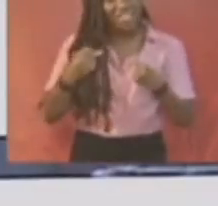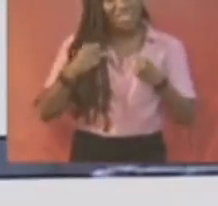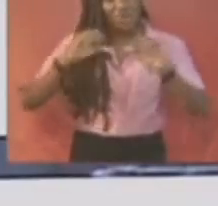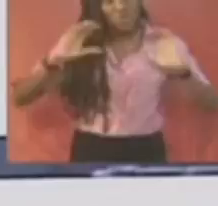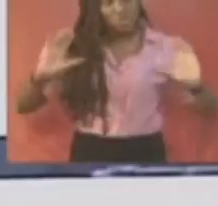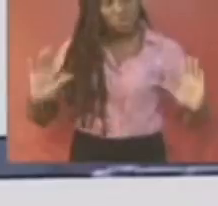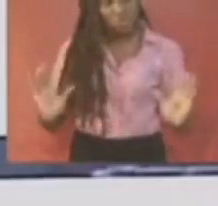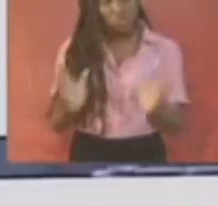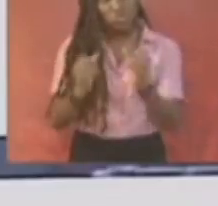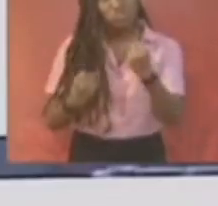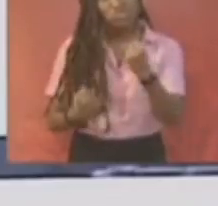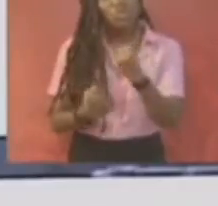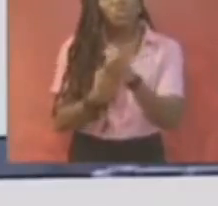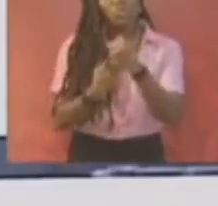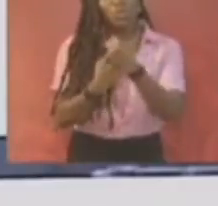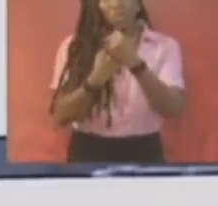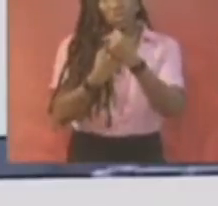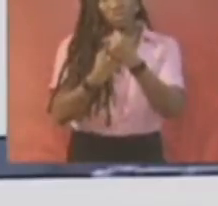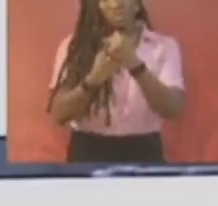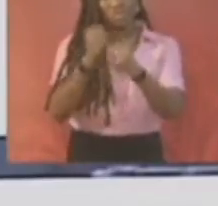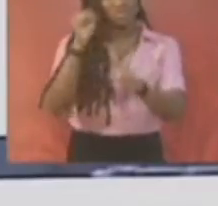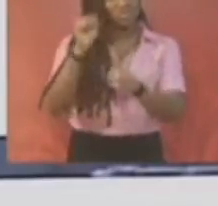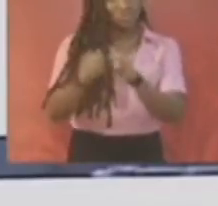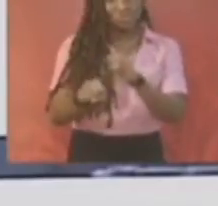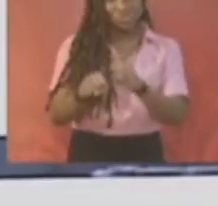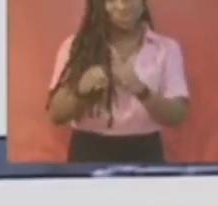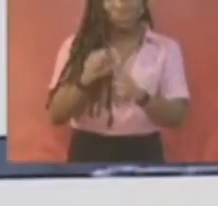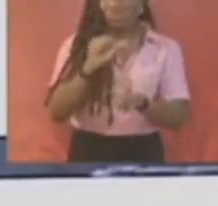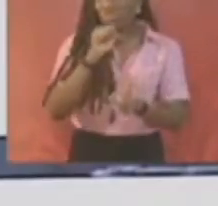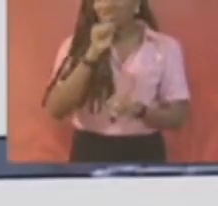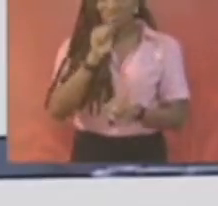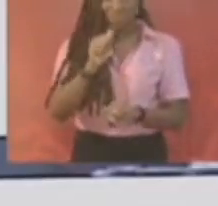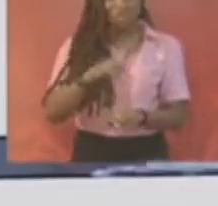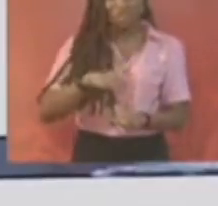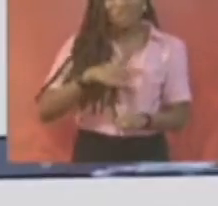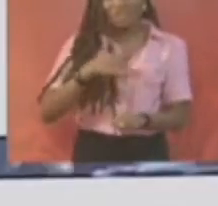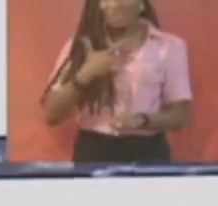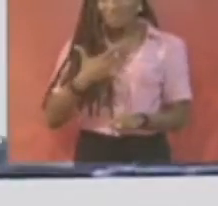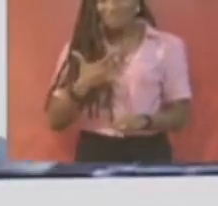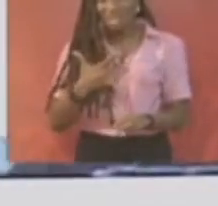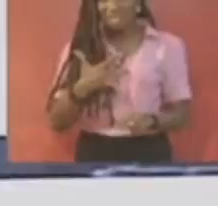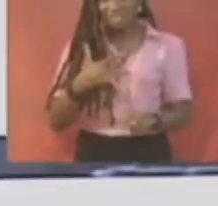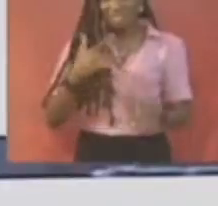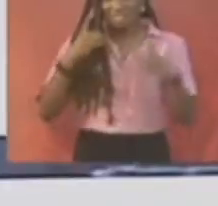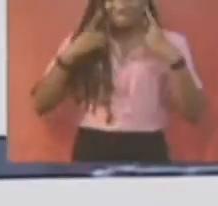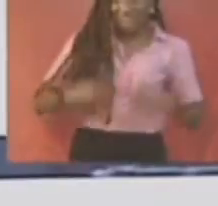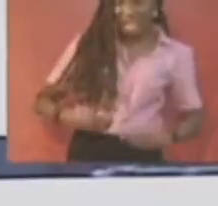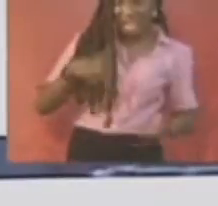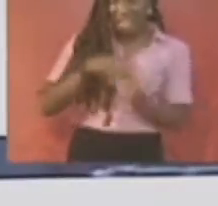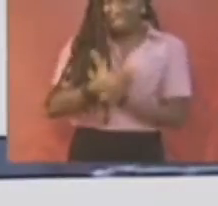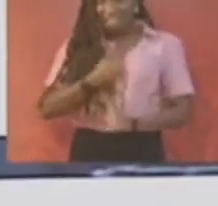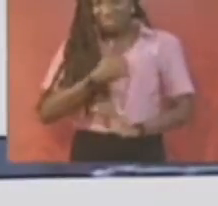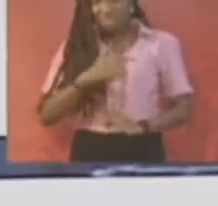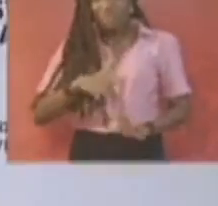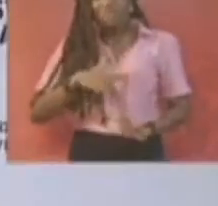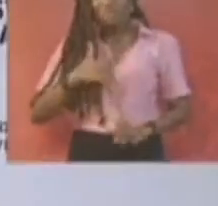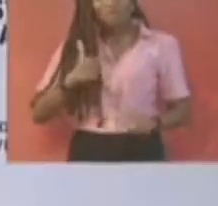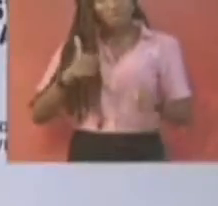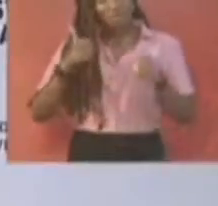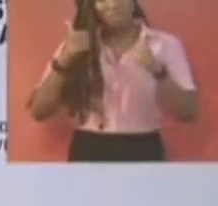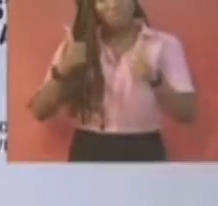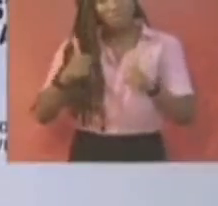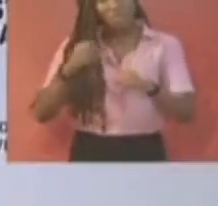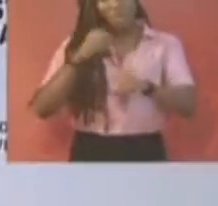it deteriorating to the point where it might end in either a suicidal attempt or suicide. Thank you,